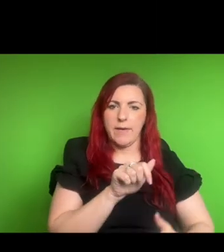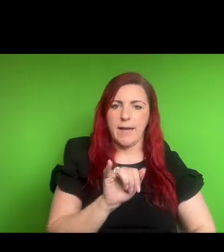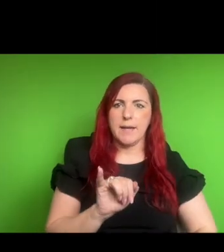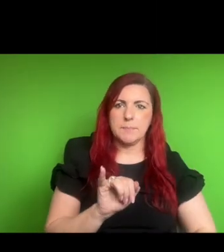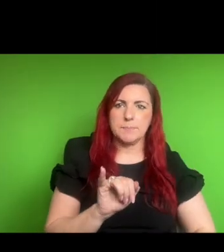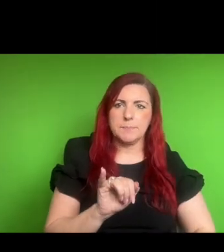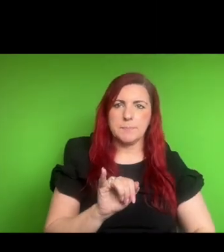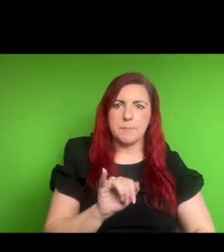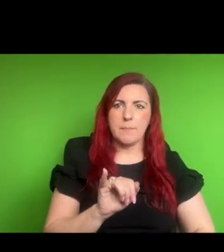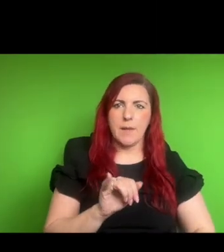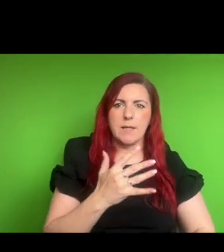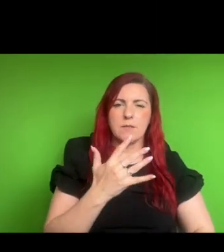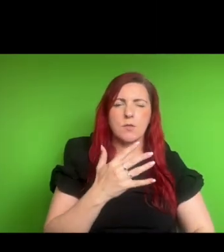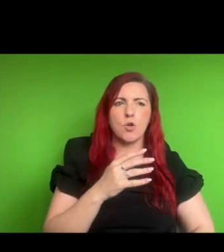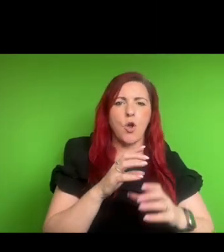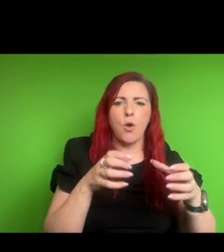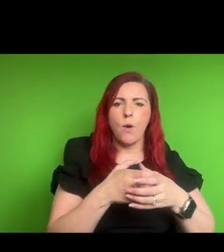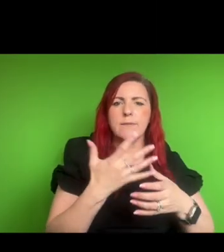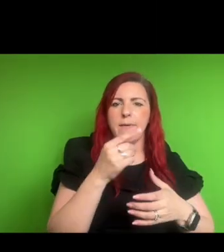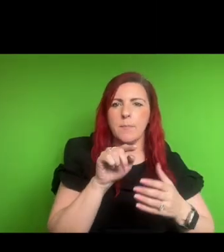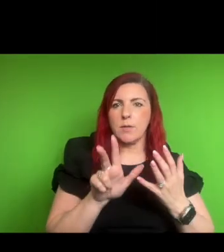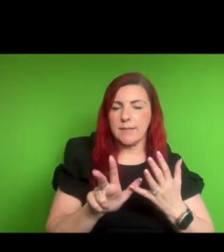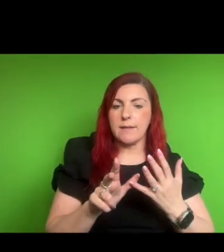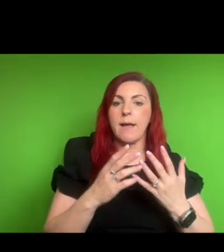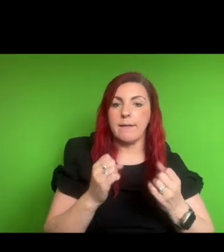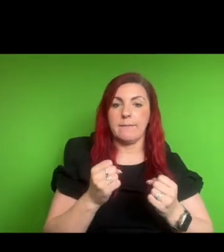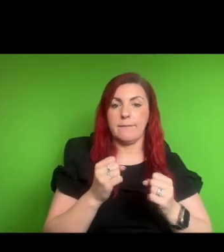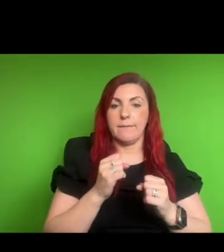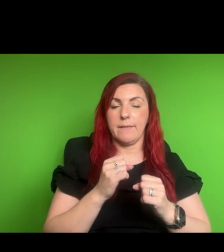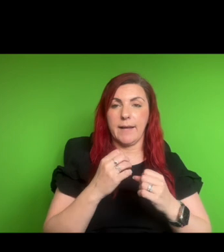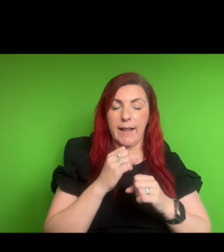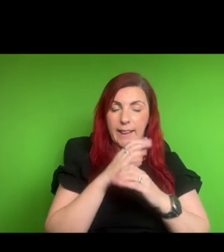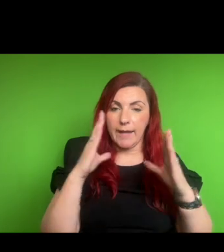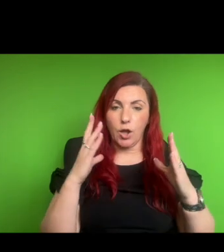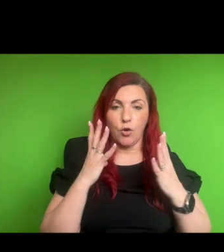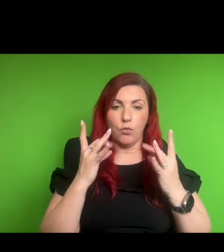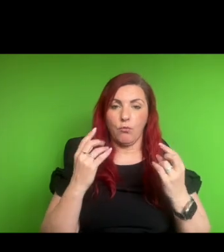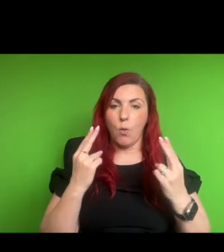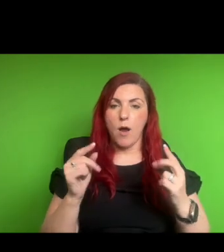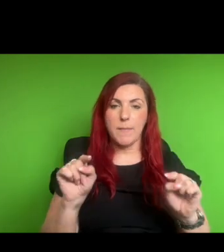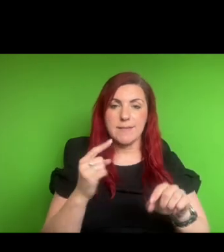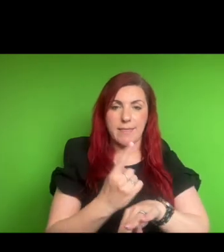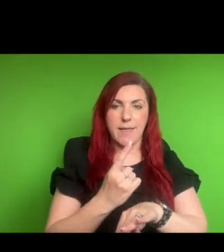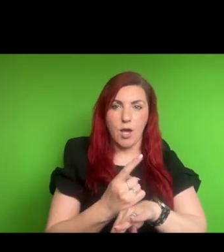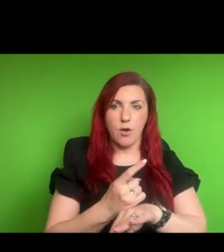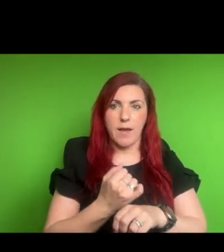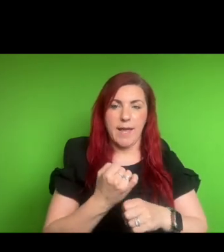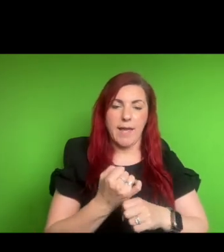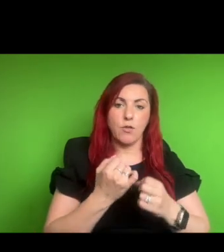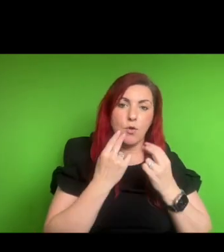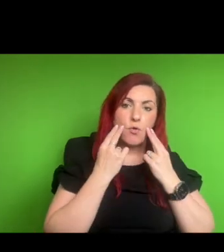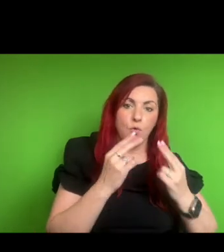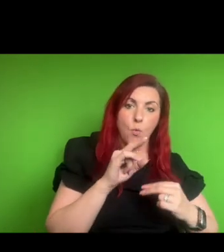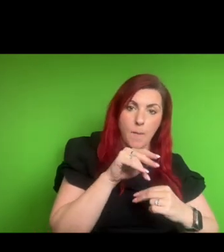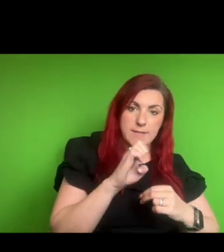5.8. And we have set out clear requirements in a normative annex in